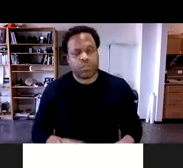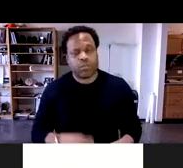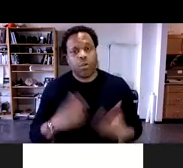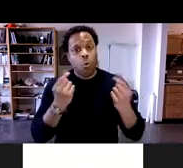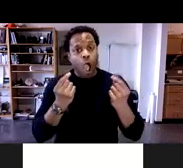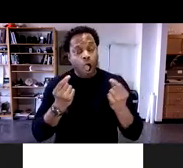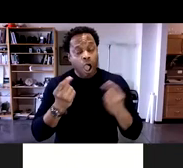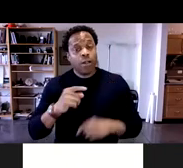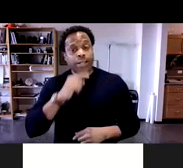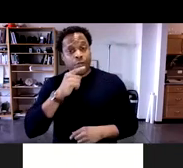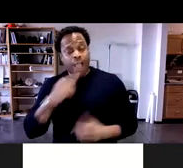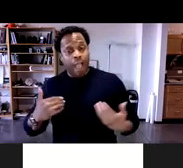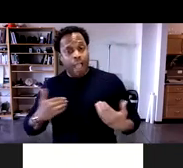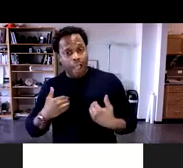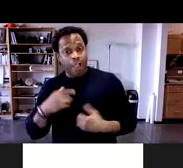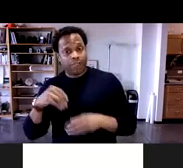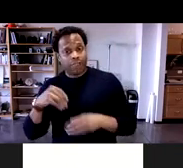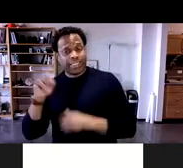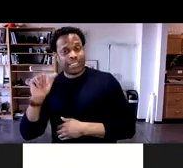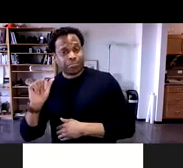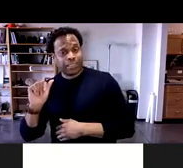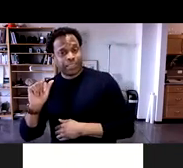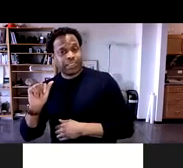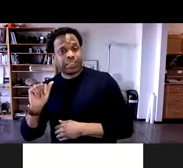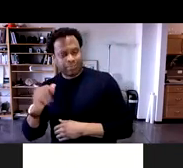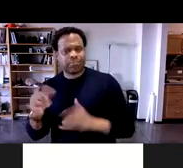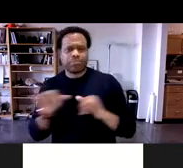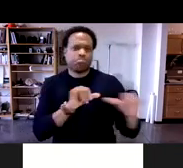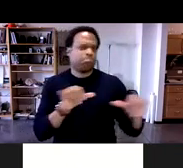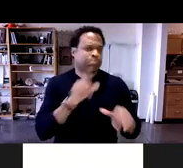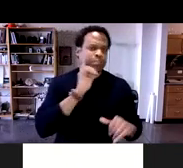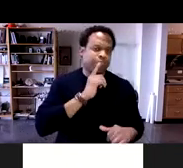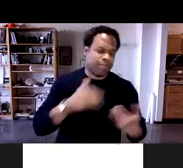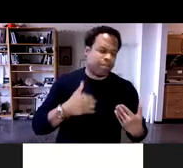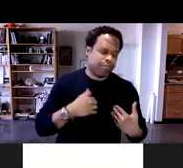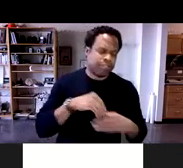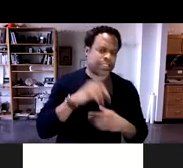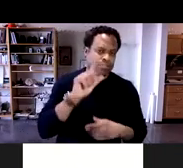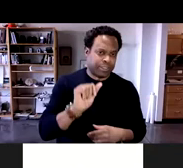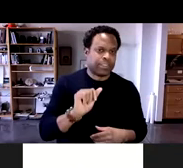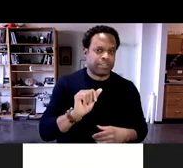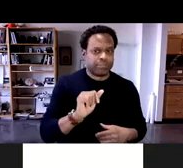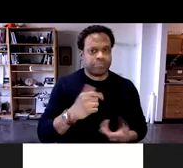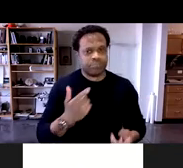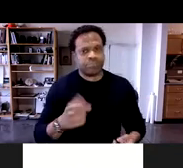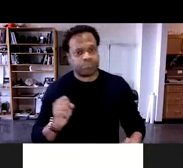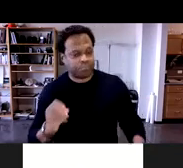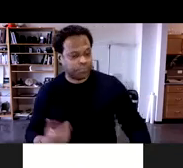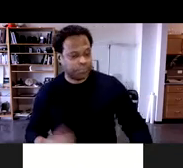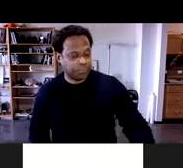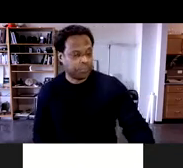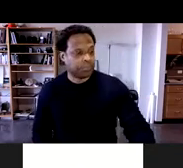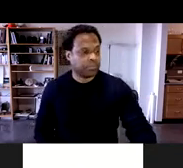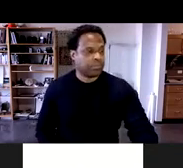I mean, there's just a huge variety of different disabilities. You know, hearing people have disabilities, and the